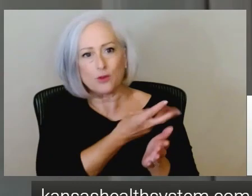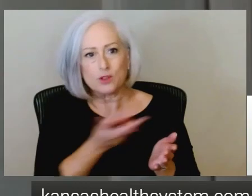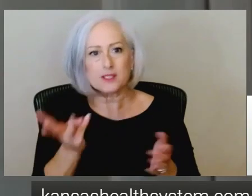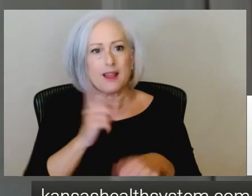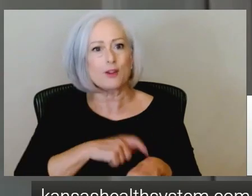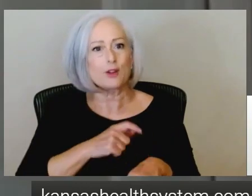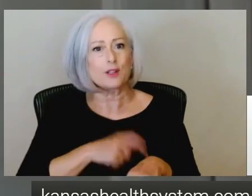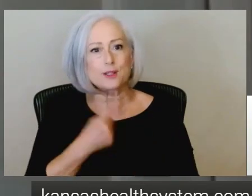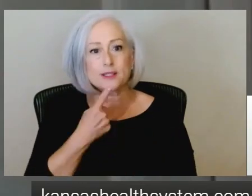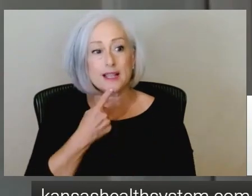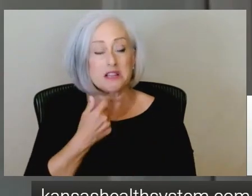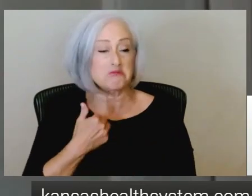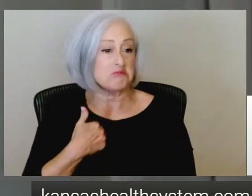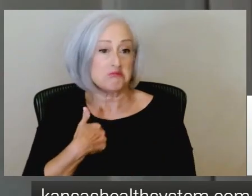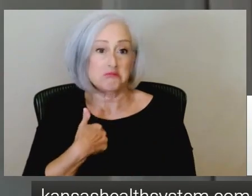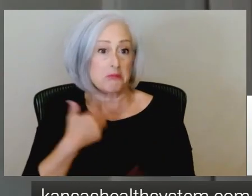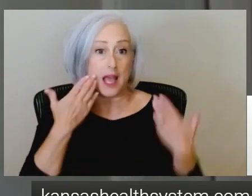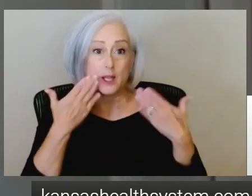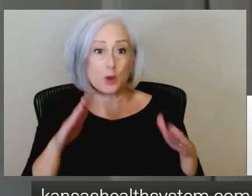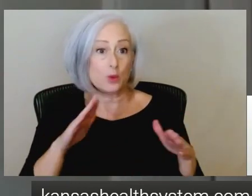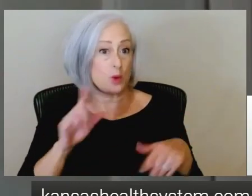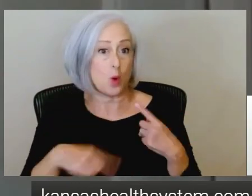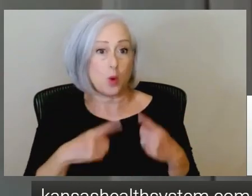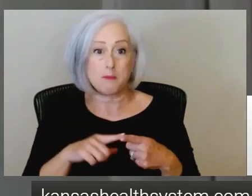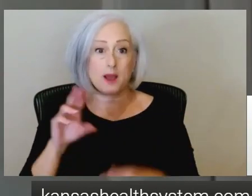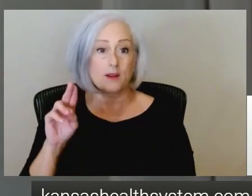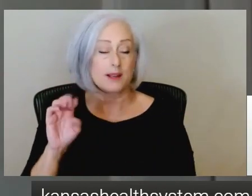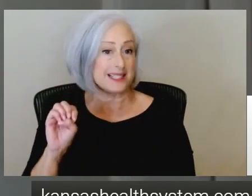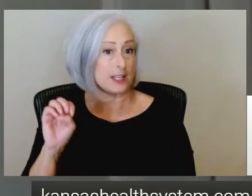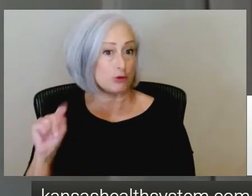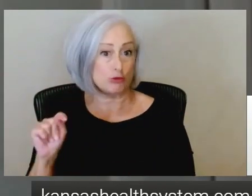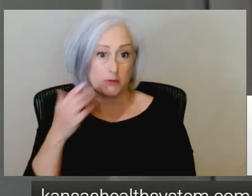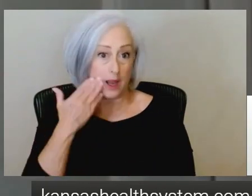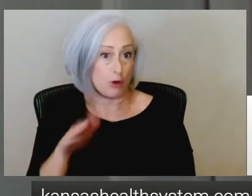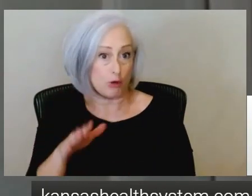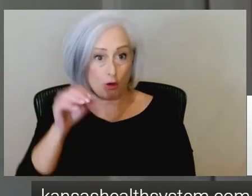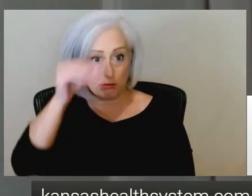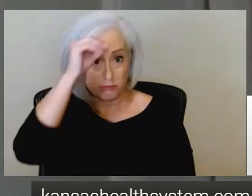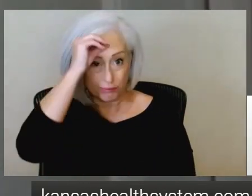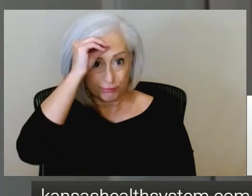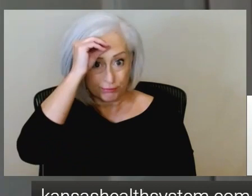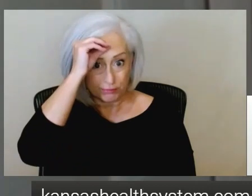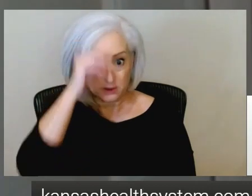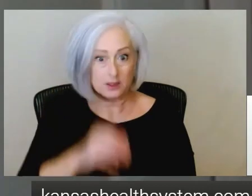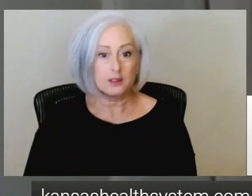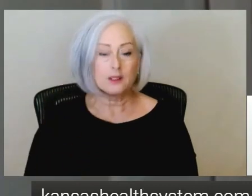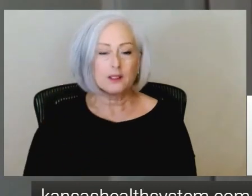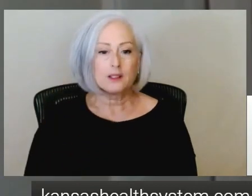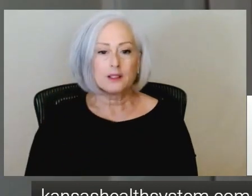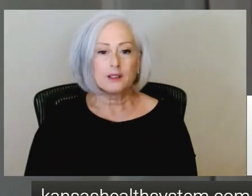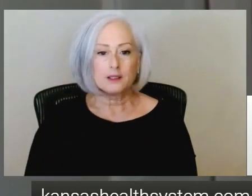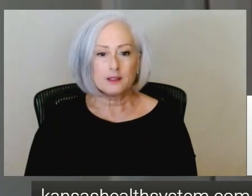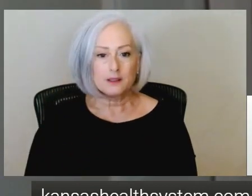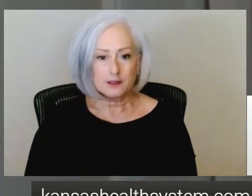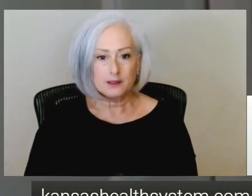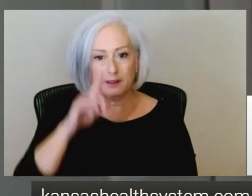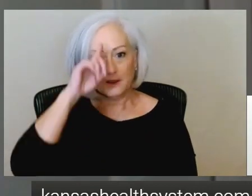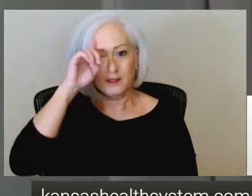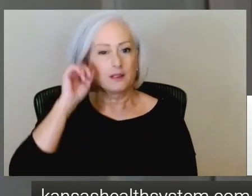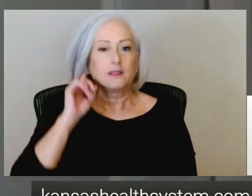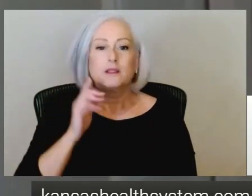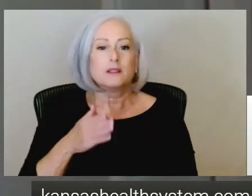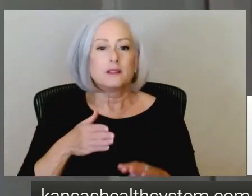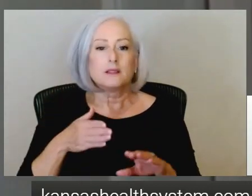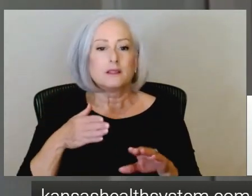know nothing about essential tremors. And I said, after you have doctored me for years, you